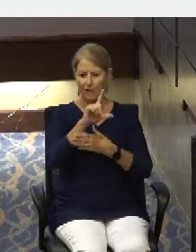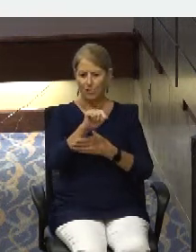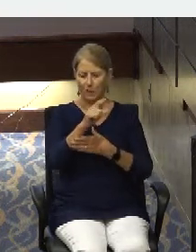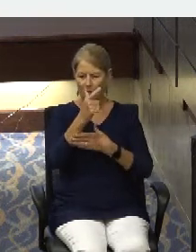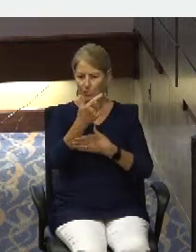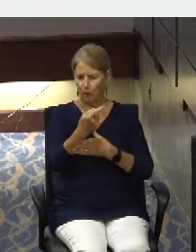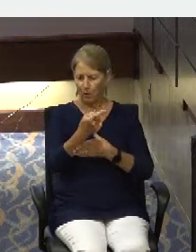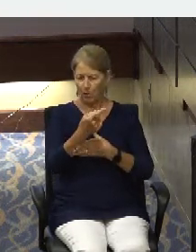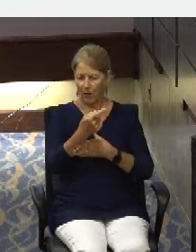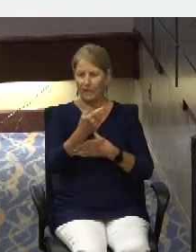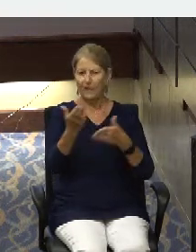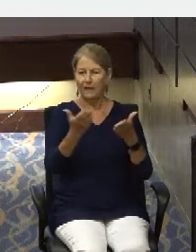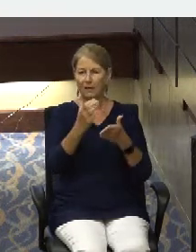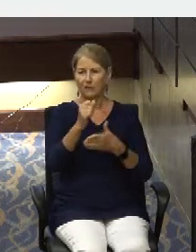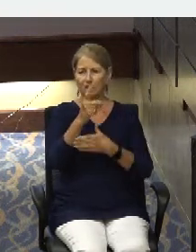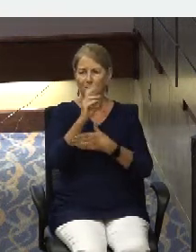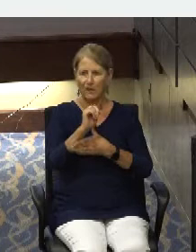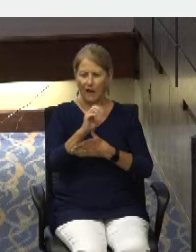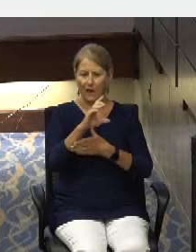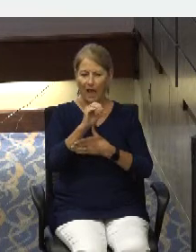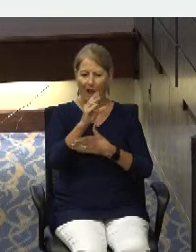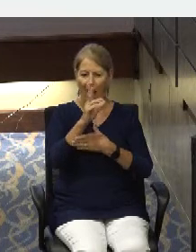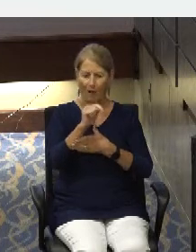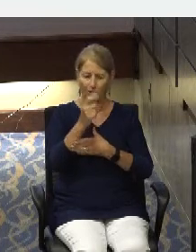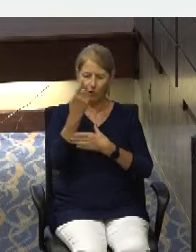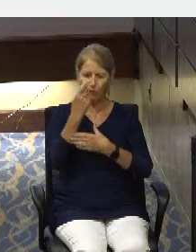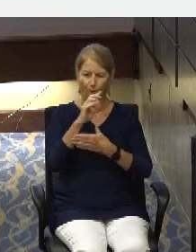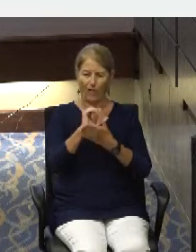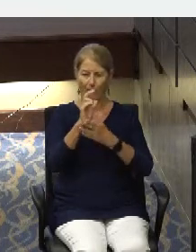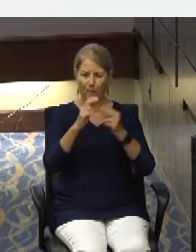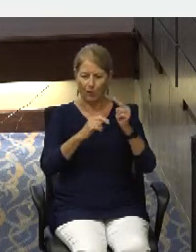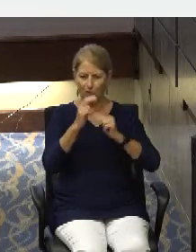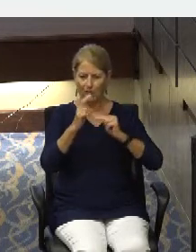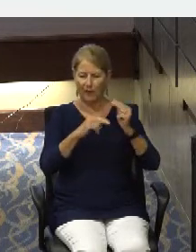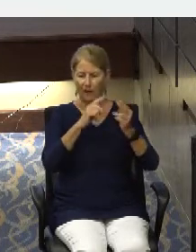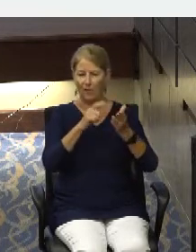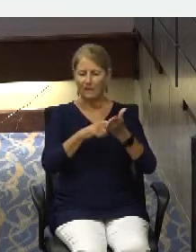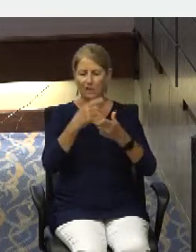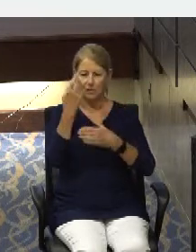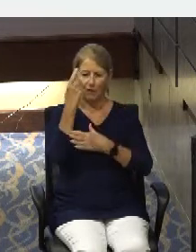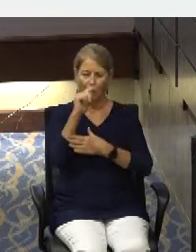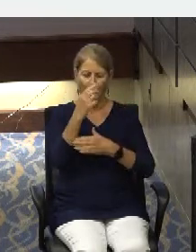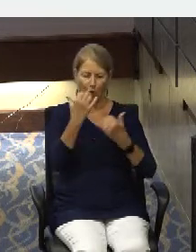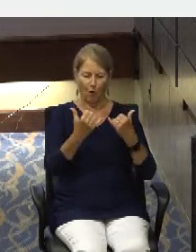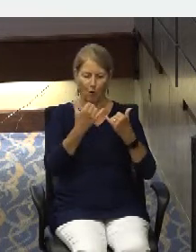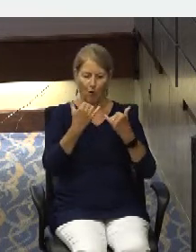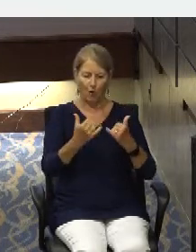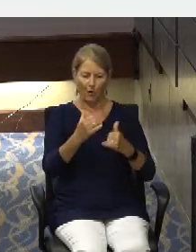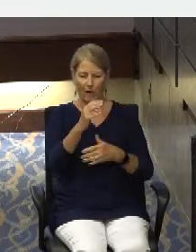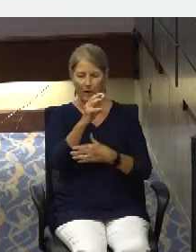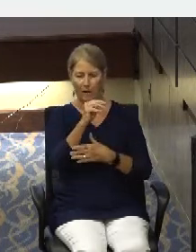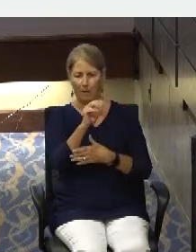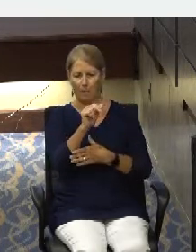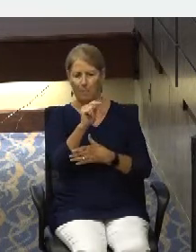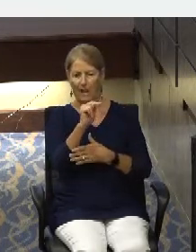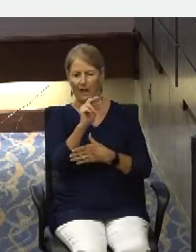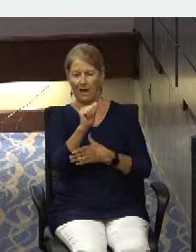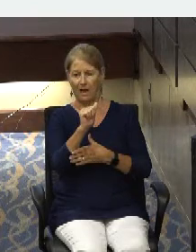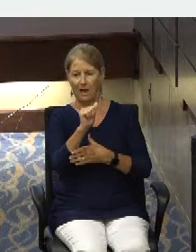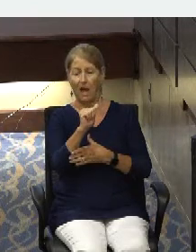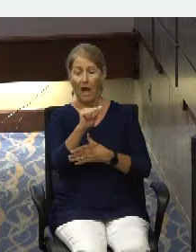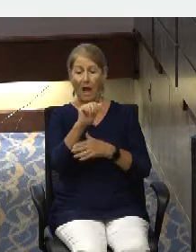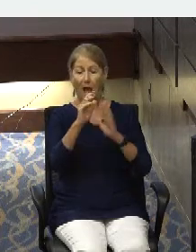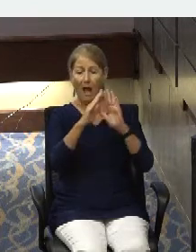the site layout for the facility. And this is for the current Manna House, as it's known, for